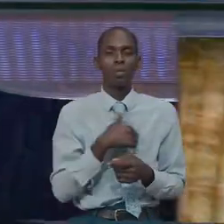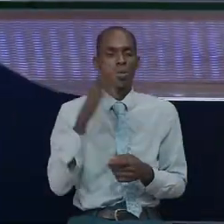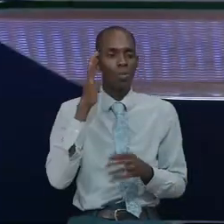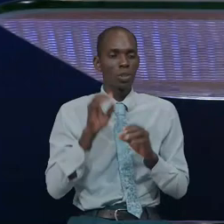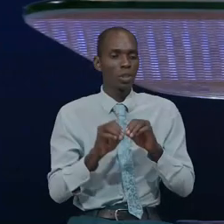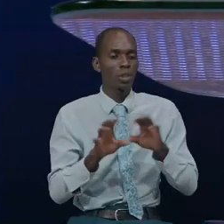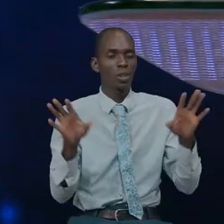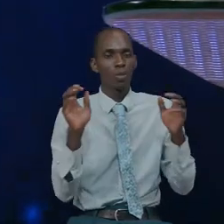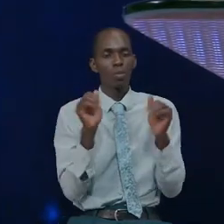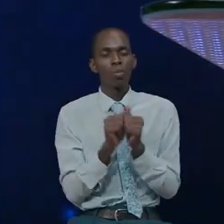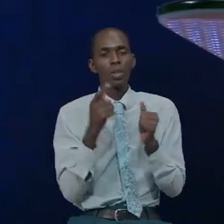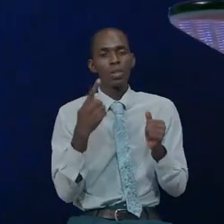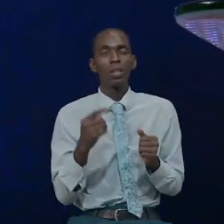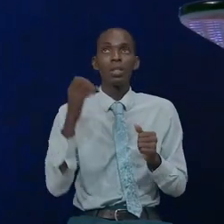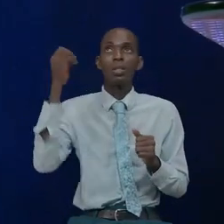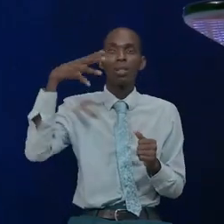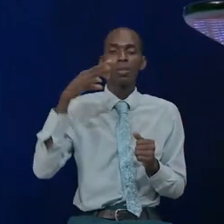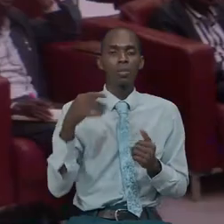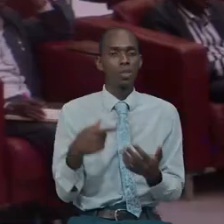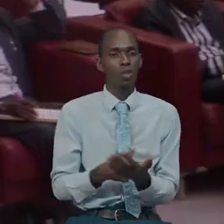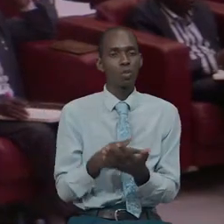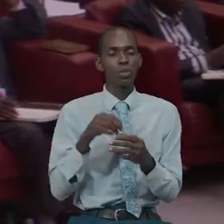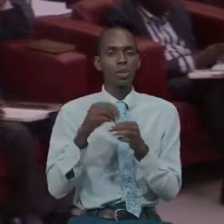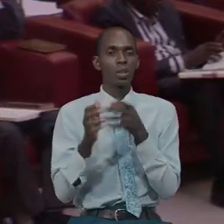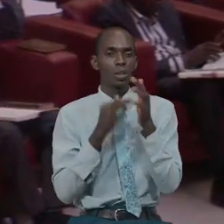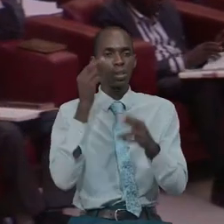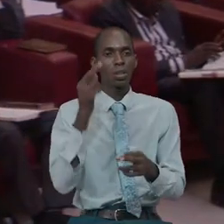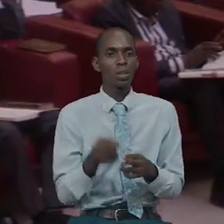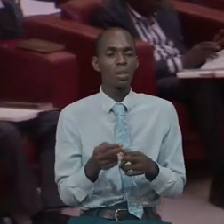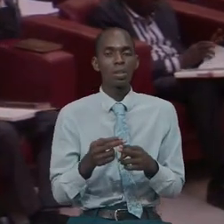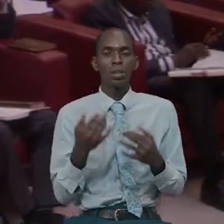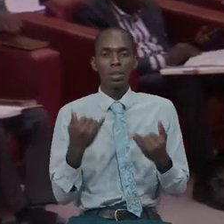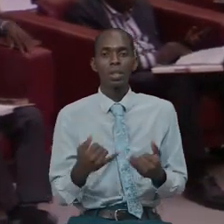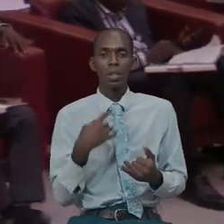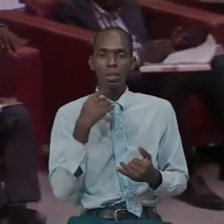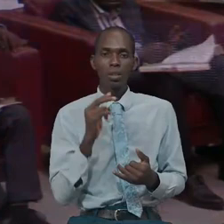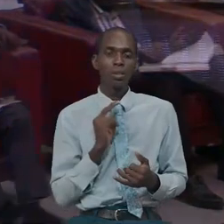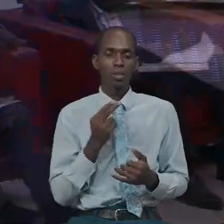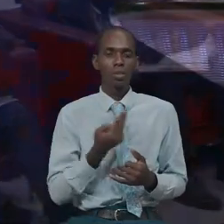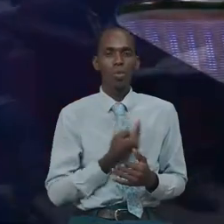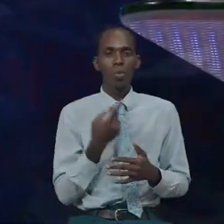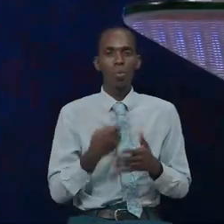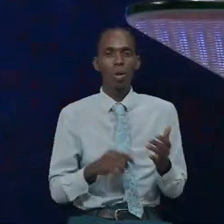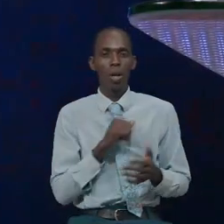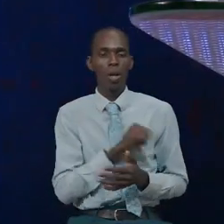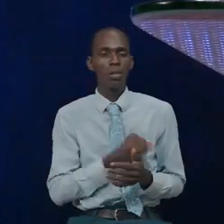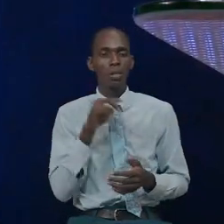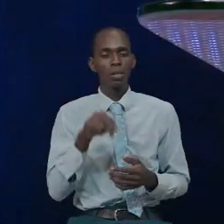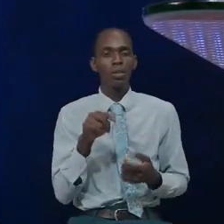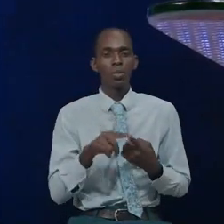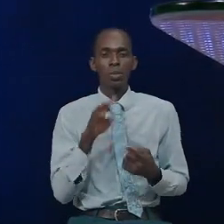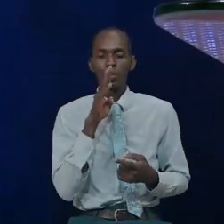the light of the gospel in Jesus' name. He now tells us what our attitude ought to be in